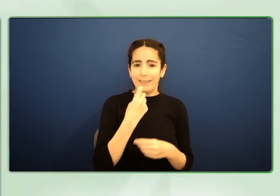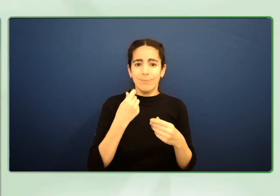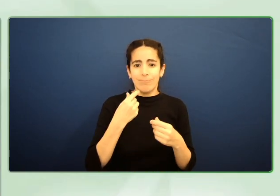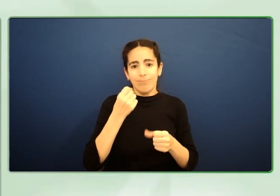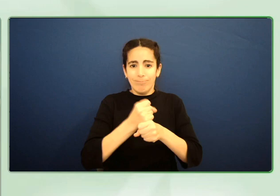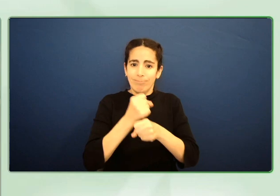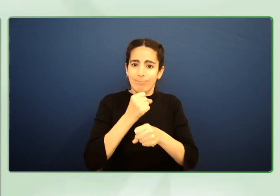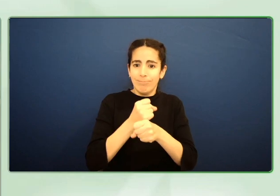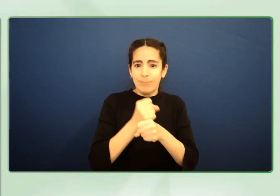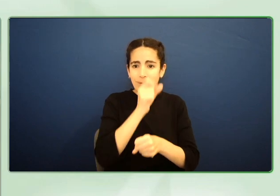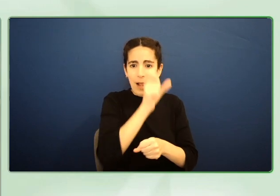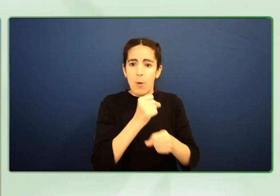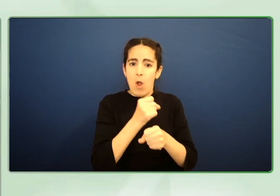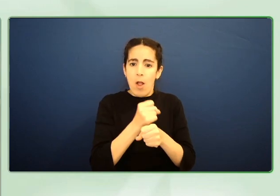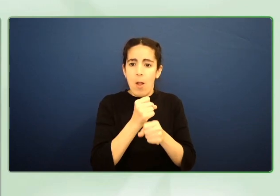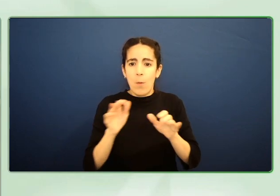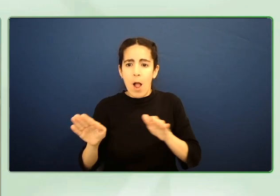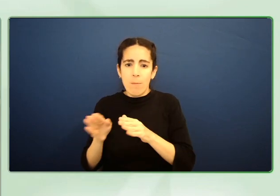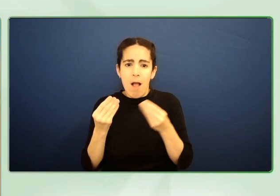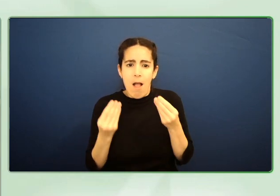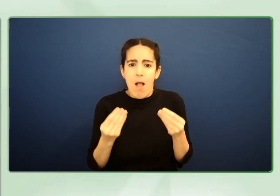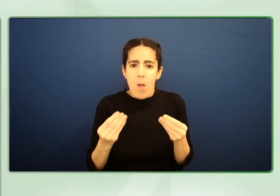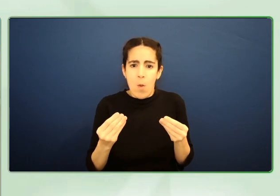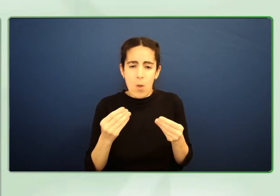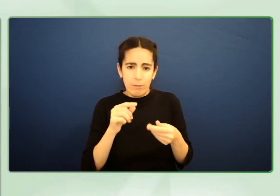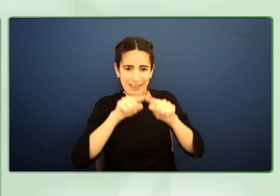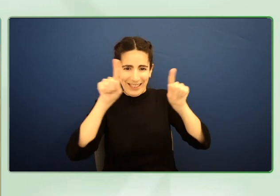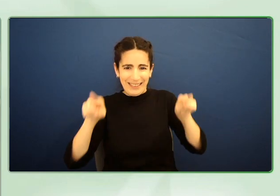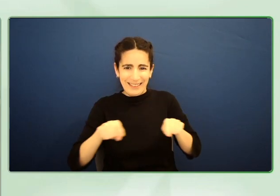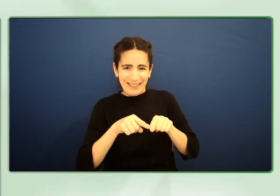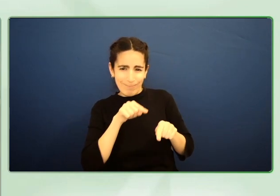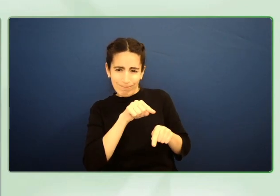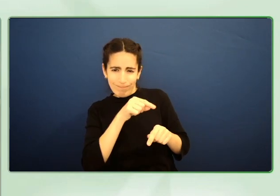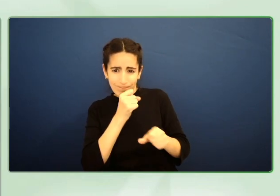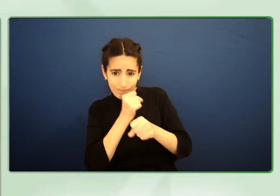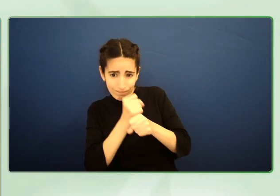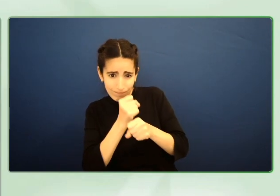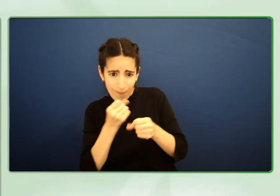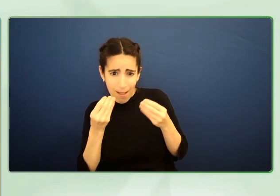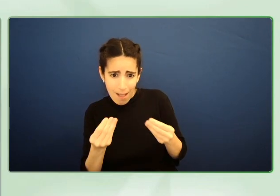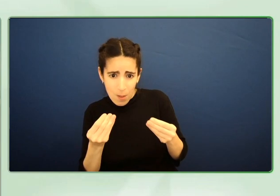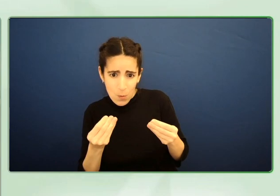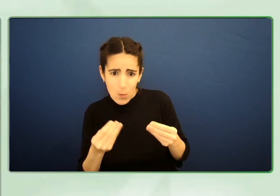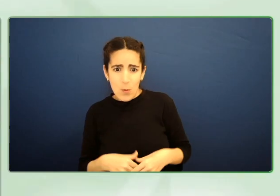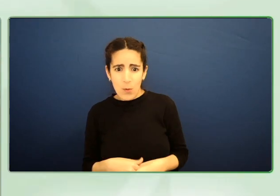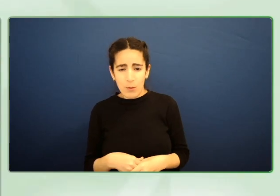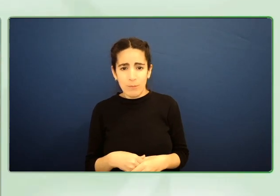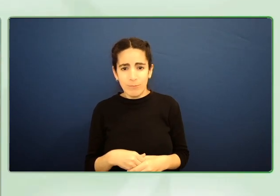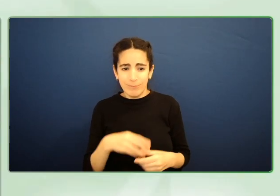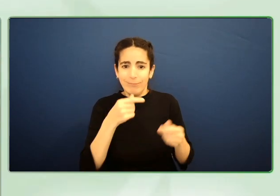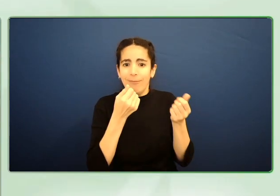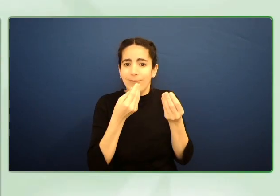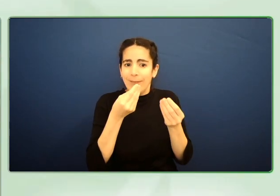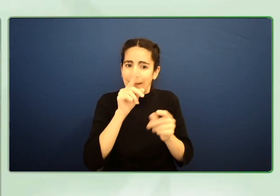and not attending to task and all these sorts of things, these become workplace questions. And then what are the workplace tools where we can start, putting strategies in place to